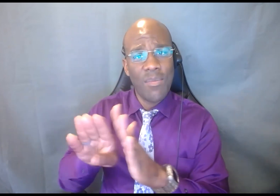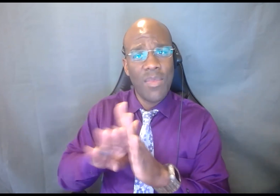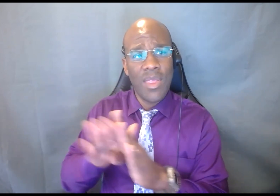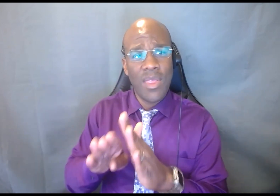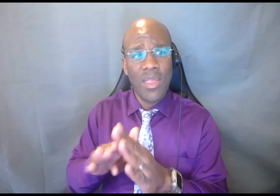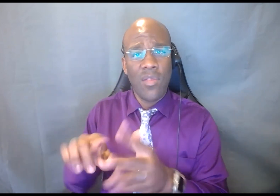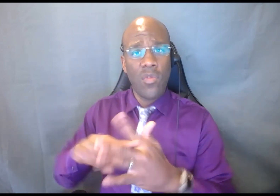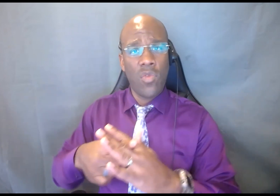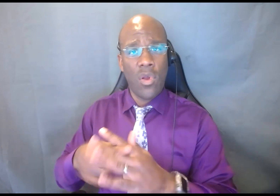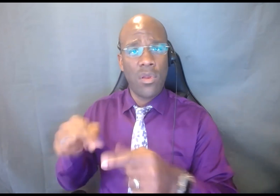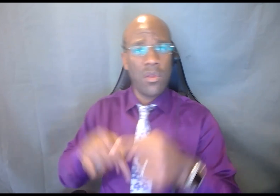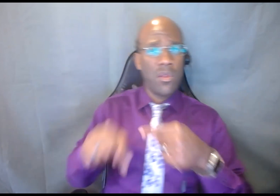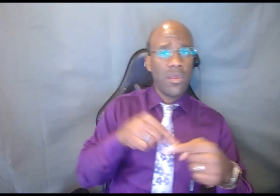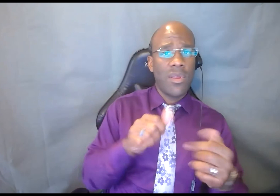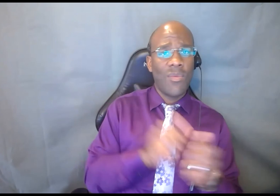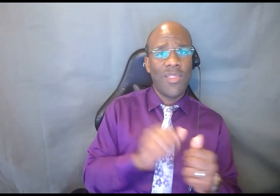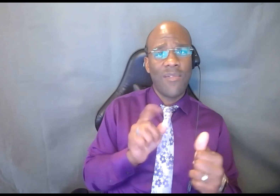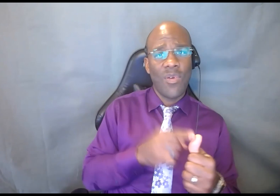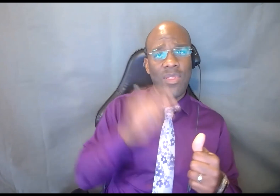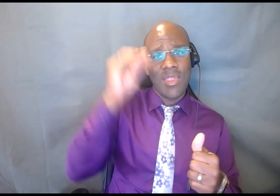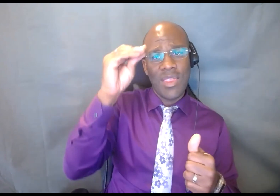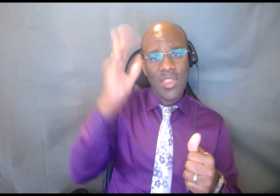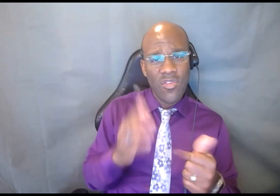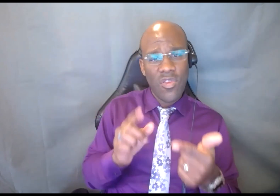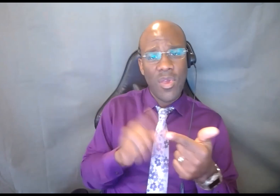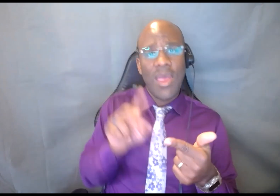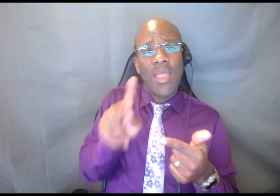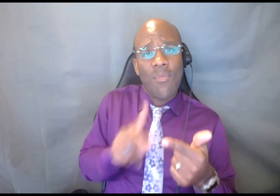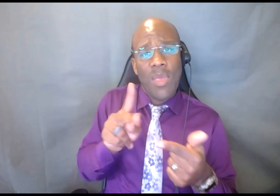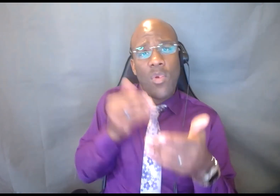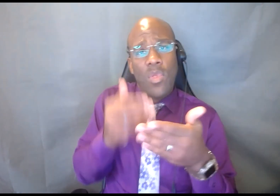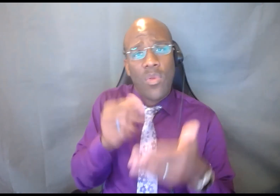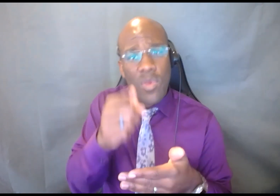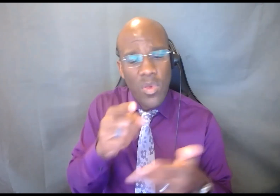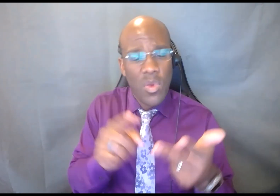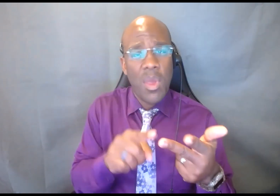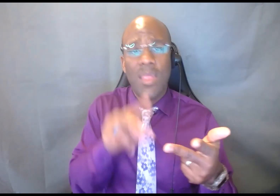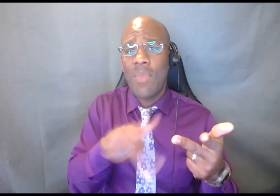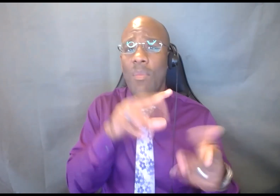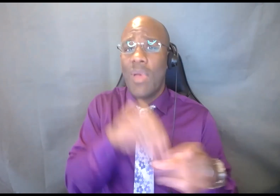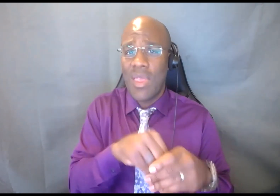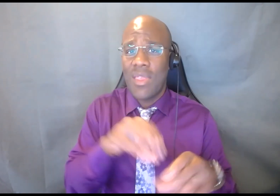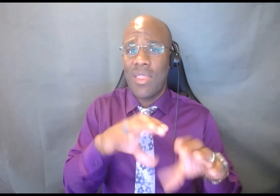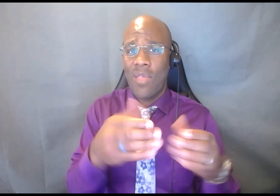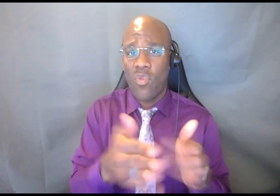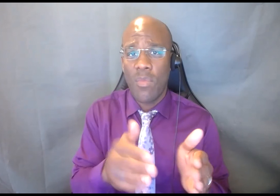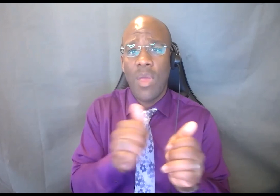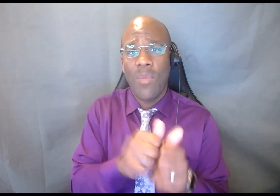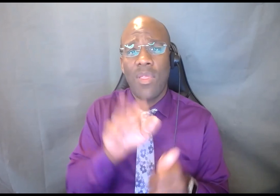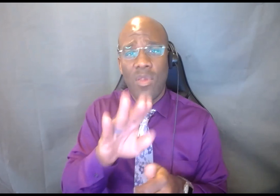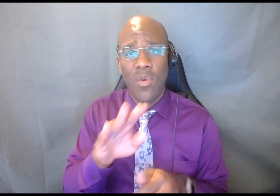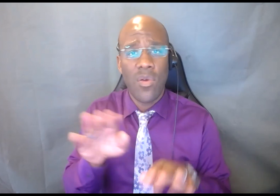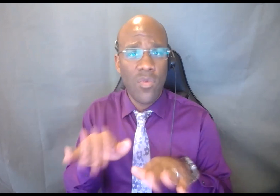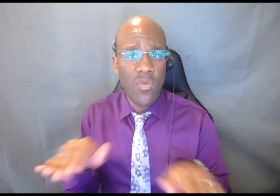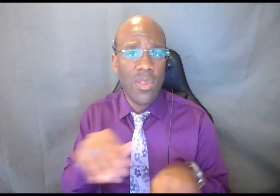people around you. And I also think it's important to engage into the people that are in your classroom, in your loved one's classroom. I know that's a part of a